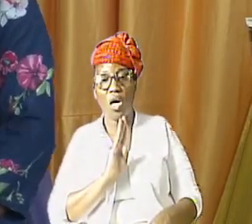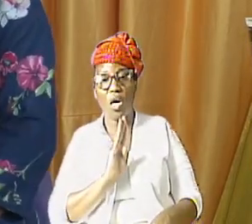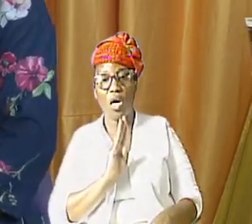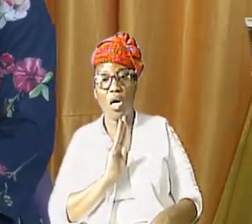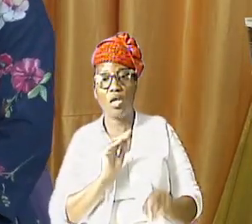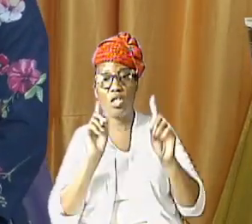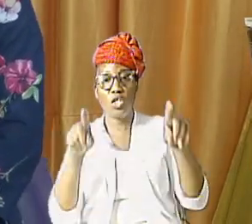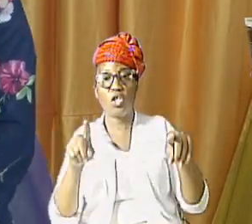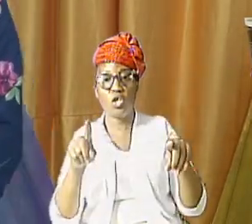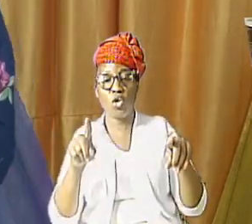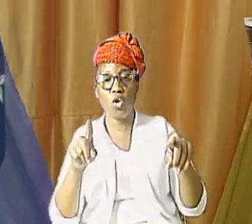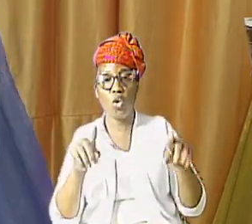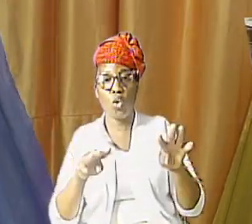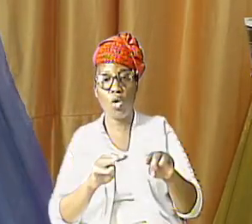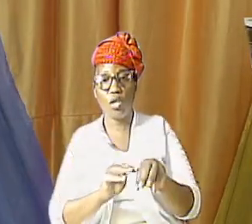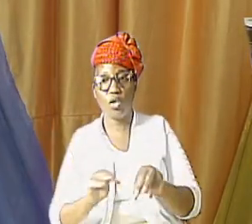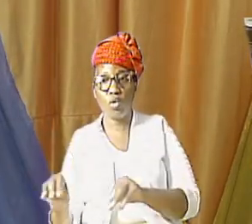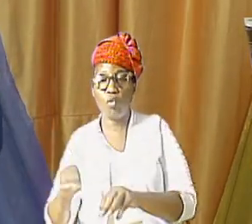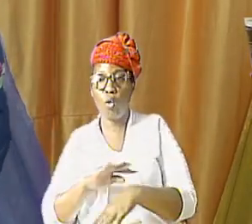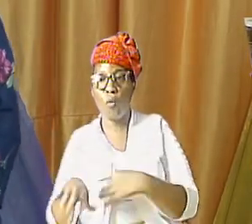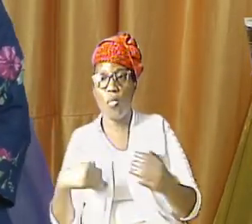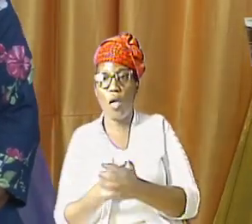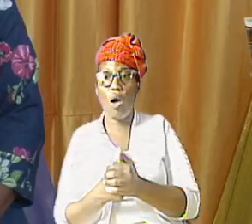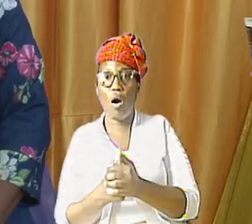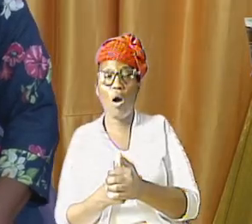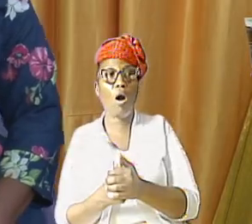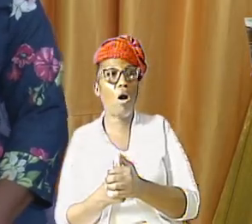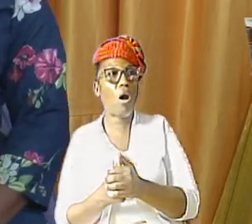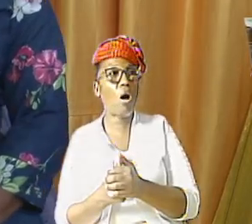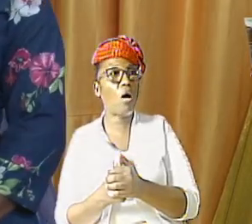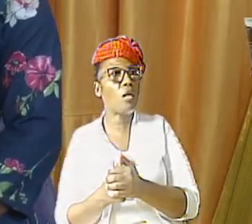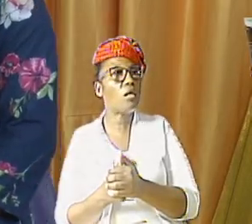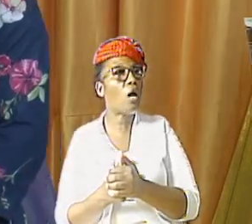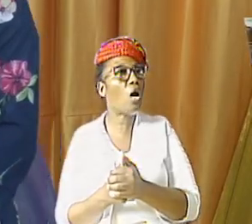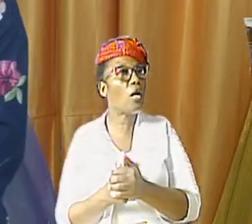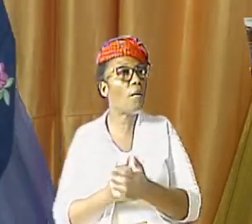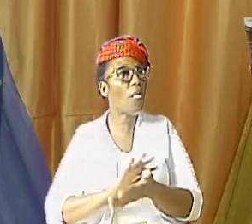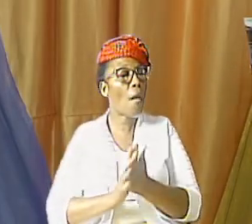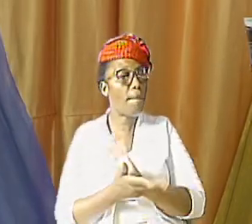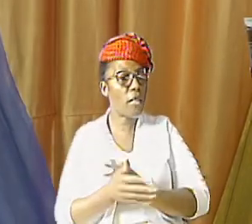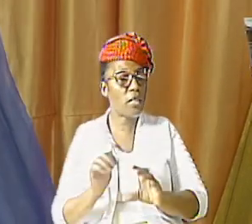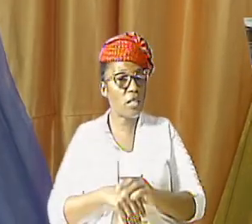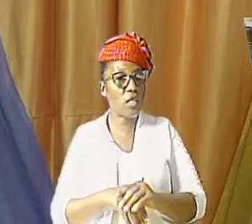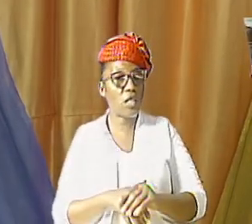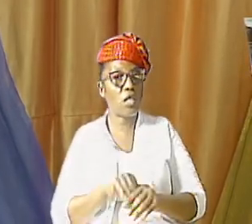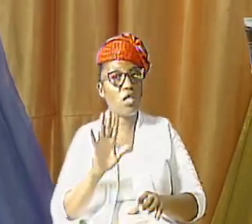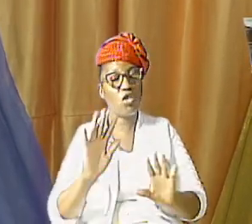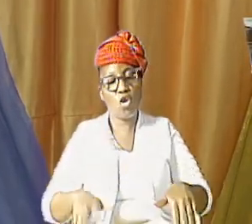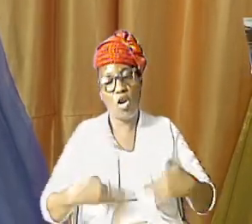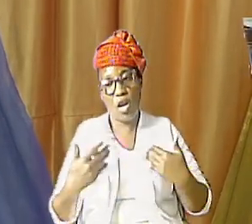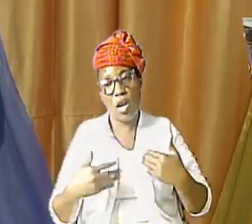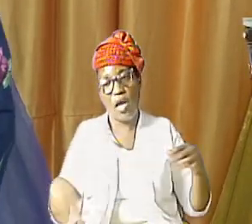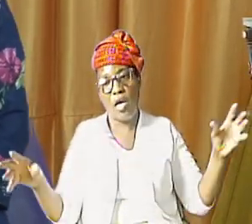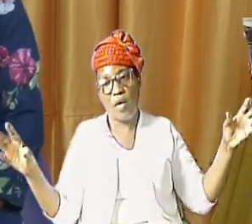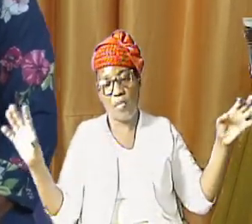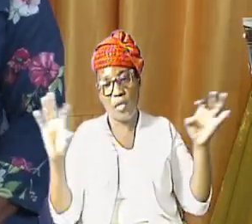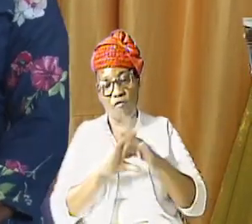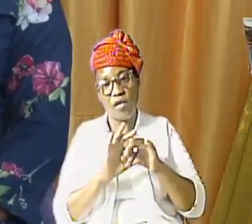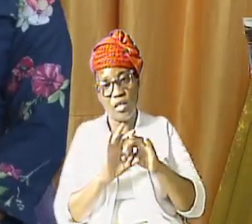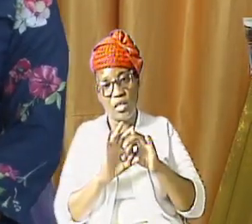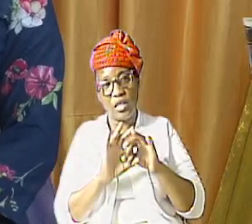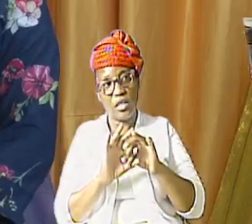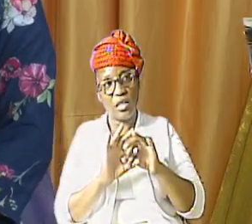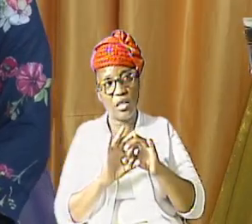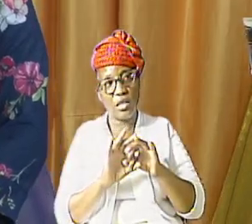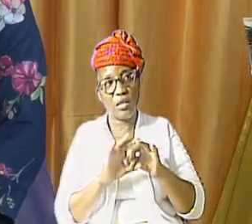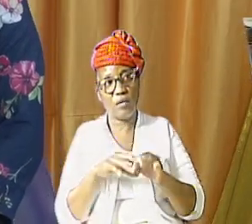to move all the pieces of the puzzle in your life to fit it together, to get that picture that he wants. And she came back to Jamaica.